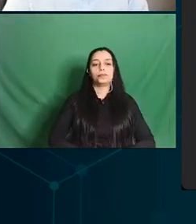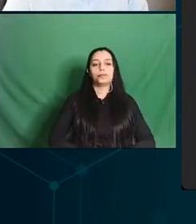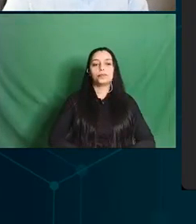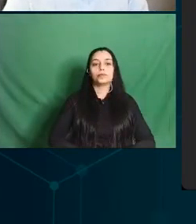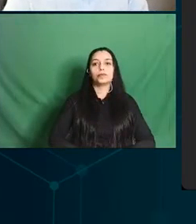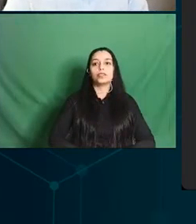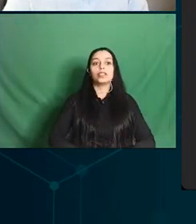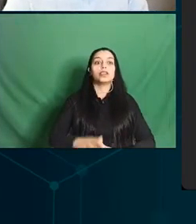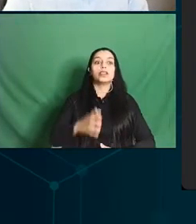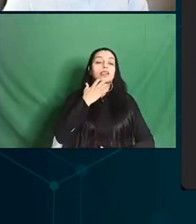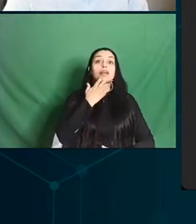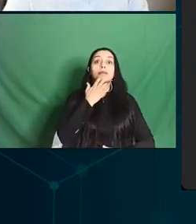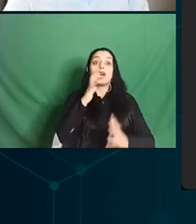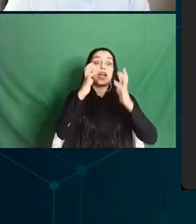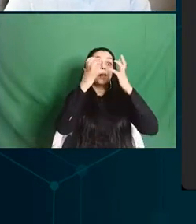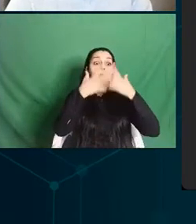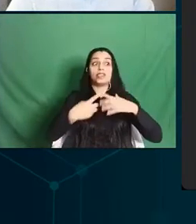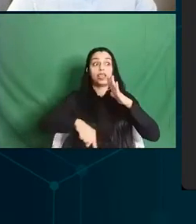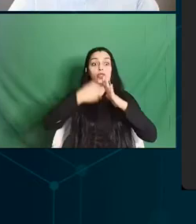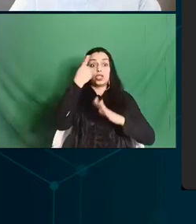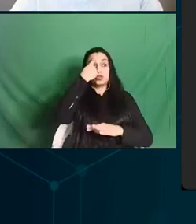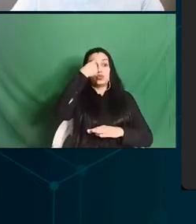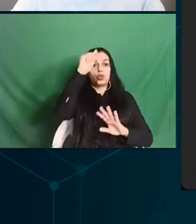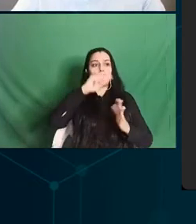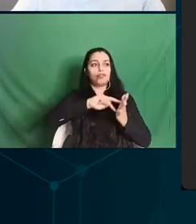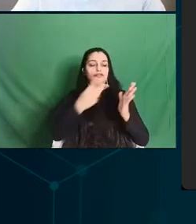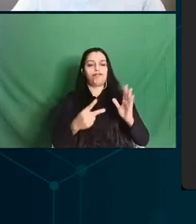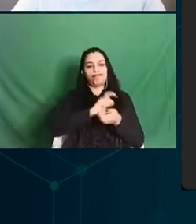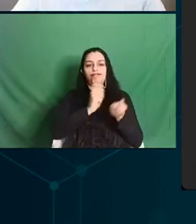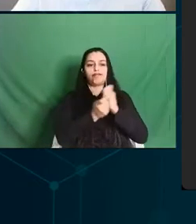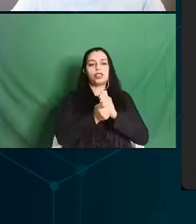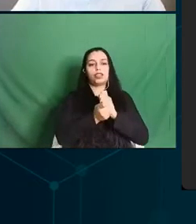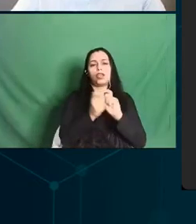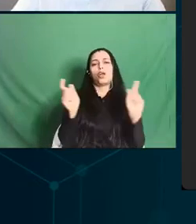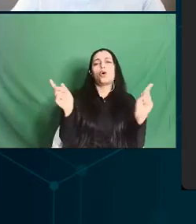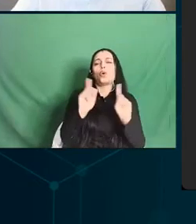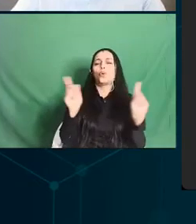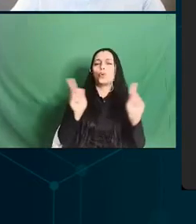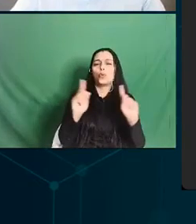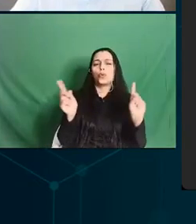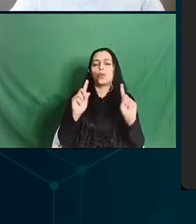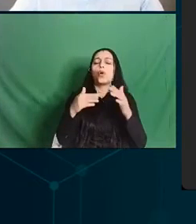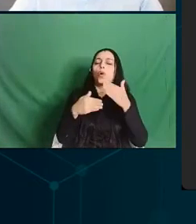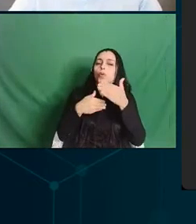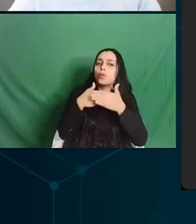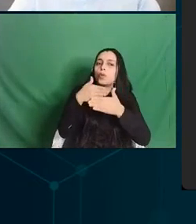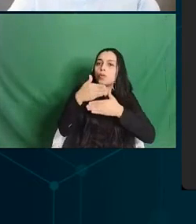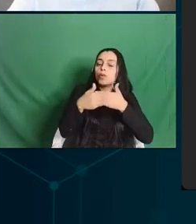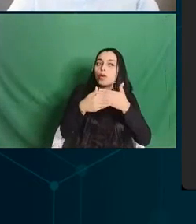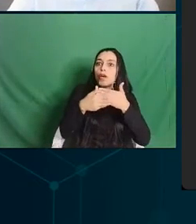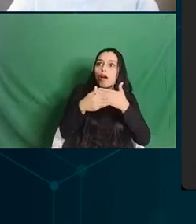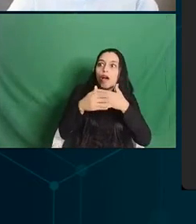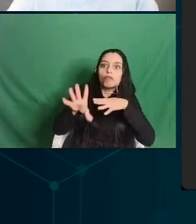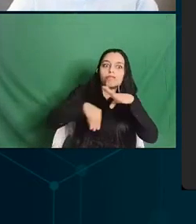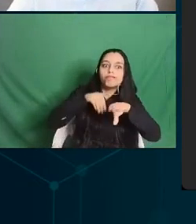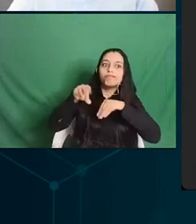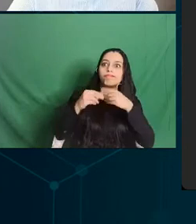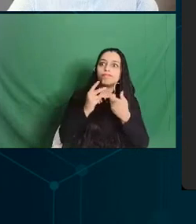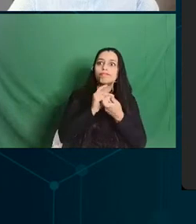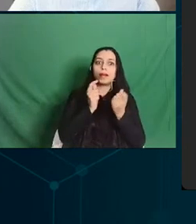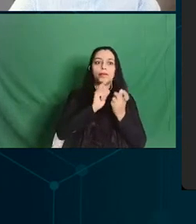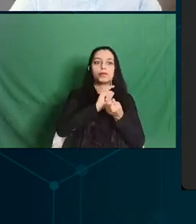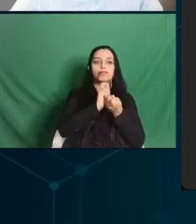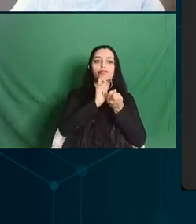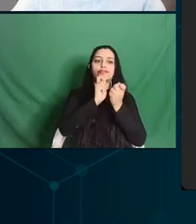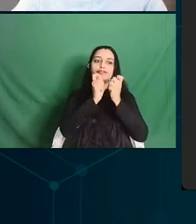We'd recommend start small, but move fast. Think in terms of months, and in 1 year you should have